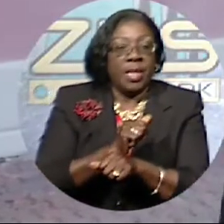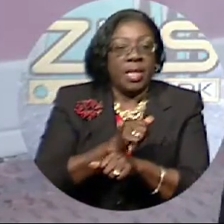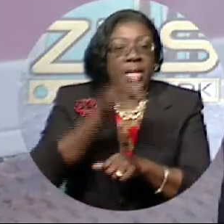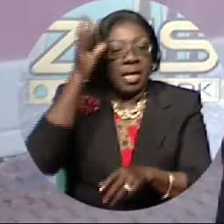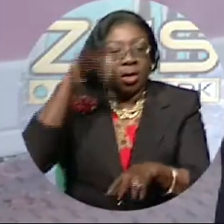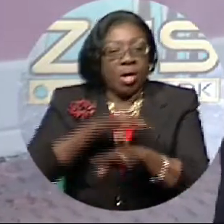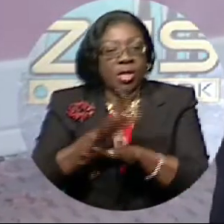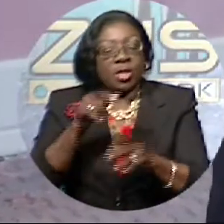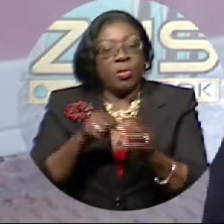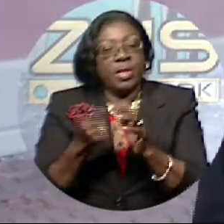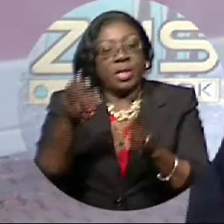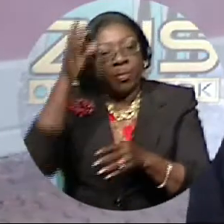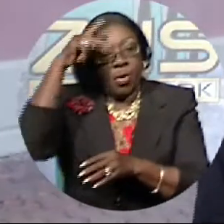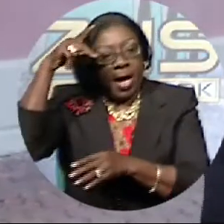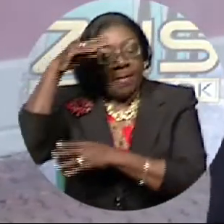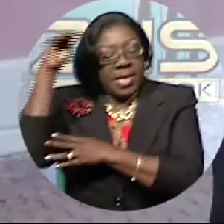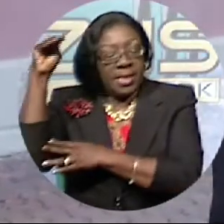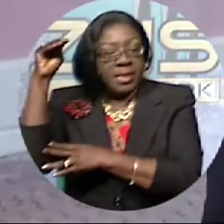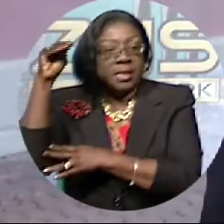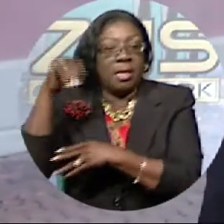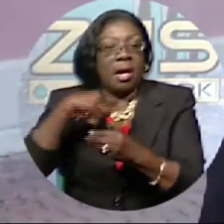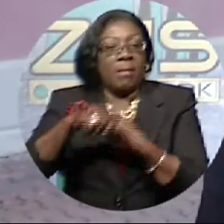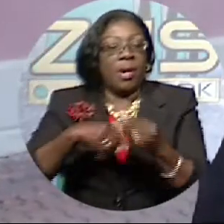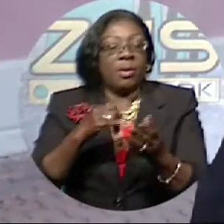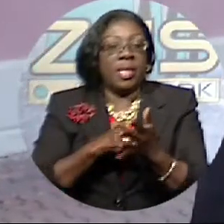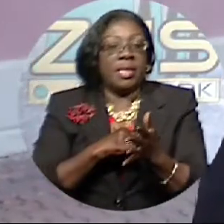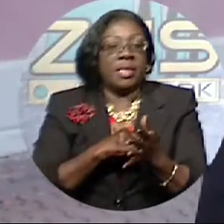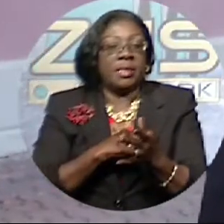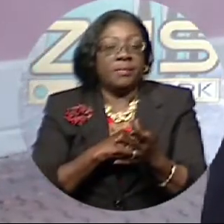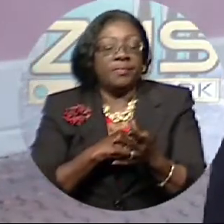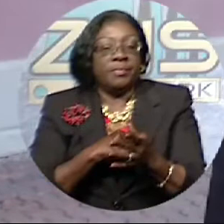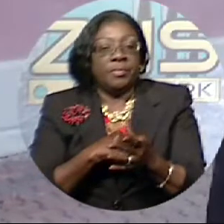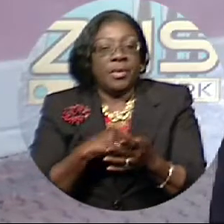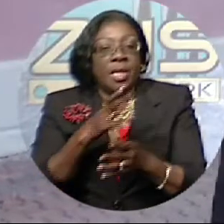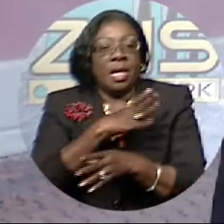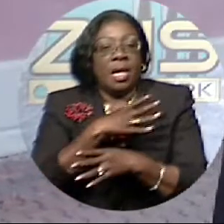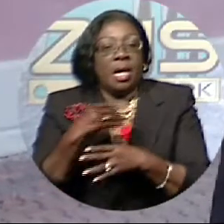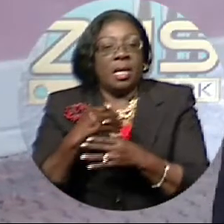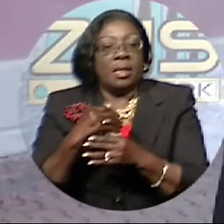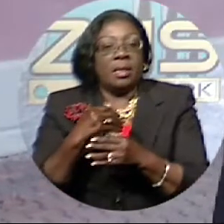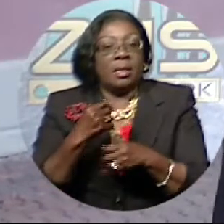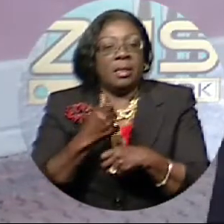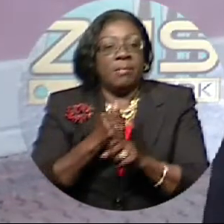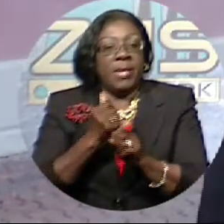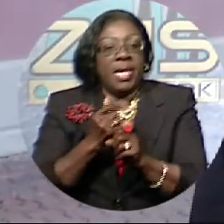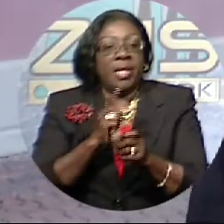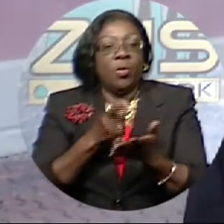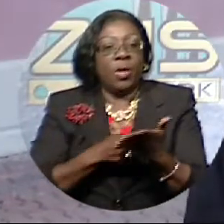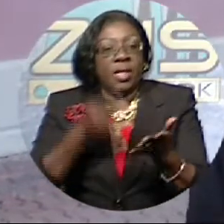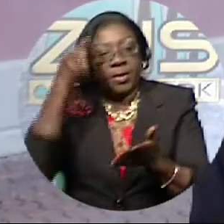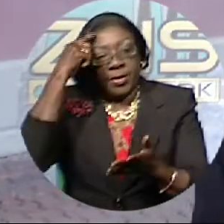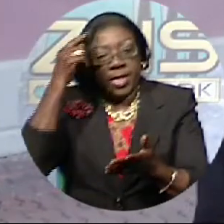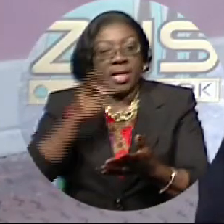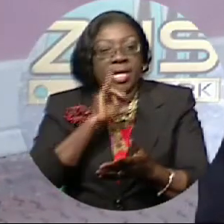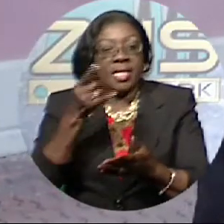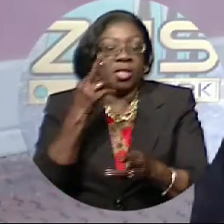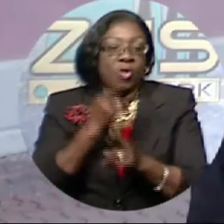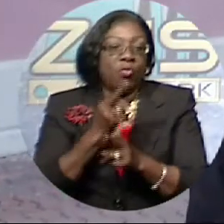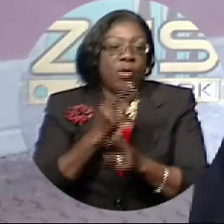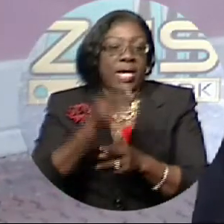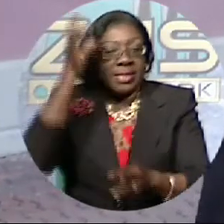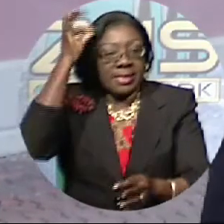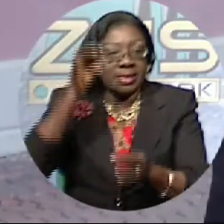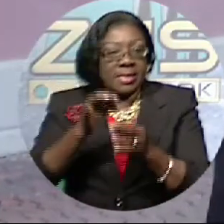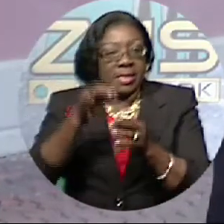counsel with the Prime Minister and Deputy Prime Minister about the issue, and made what I thought was the right decision